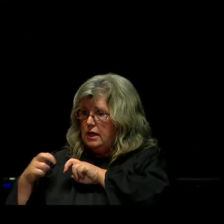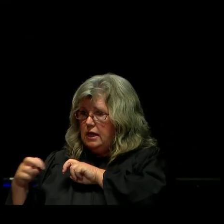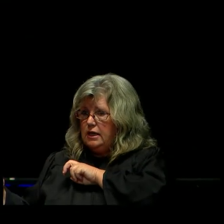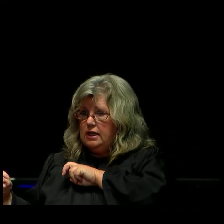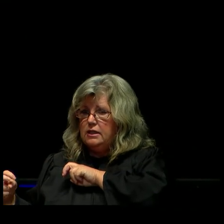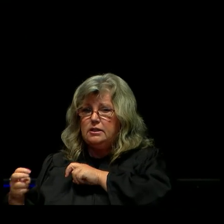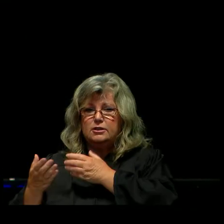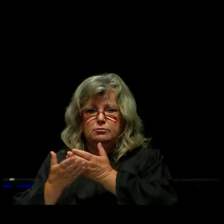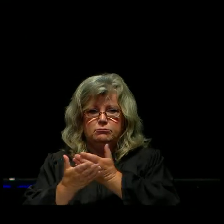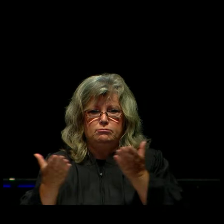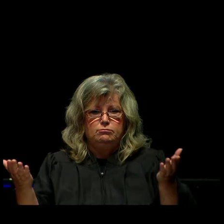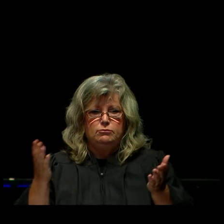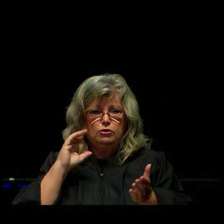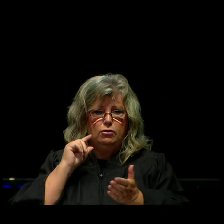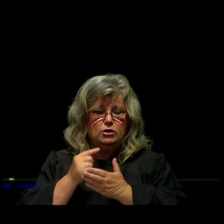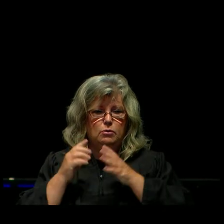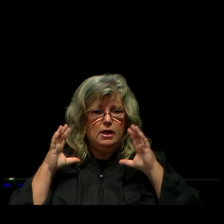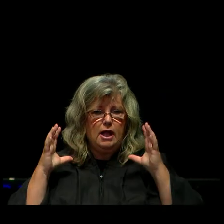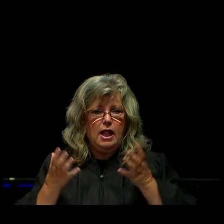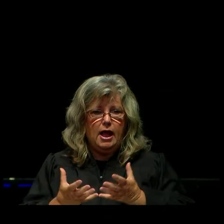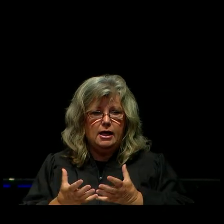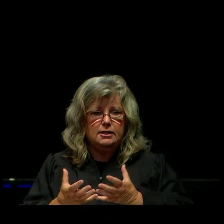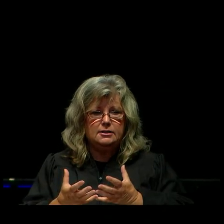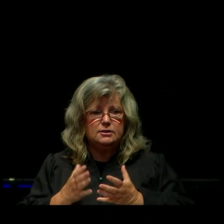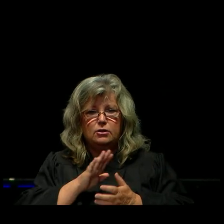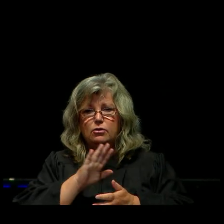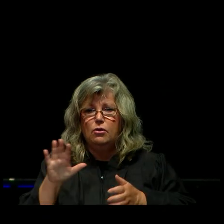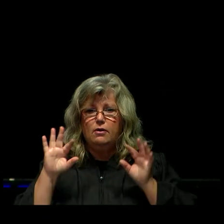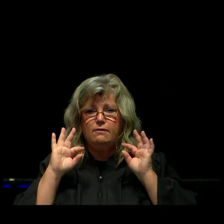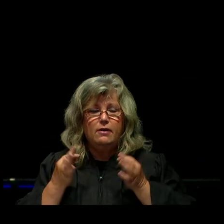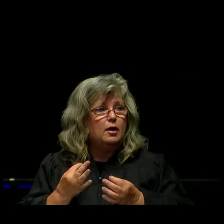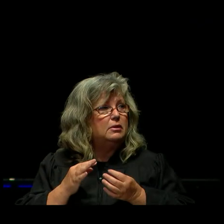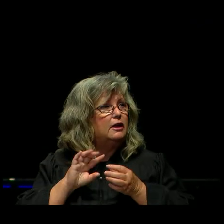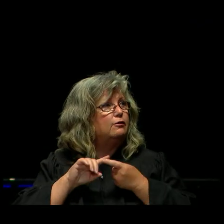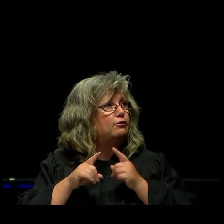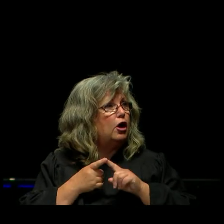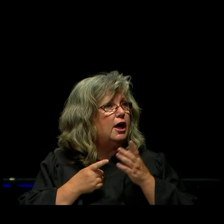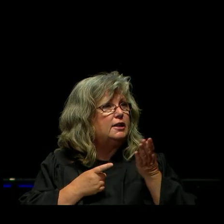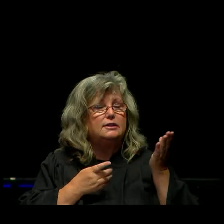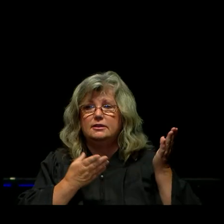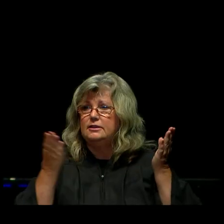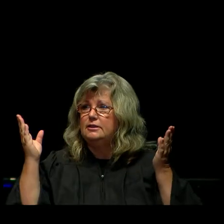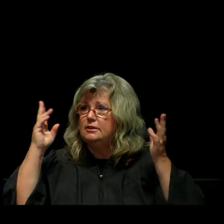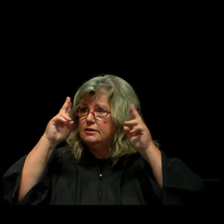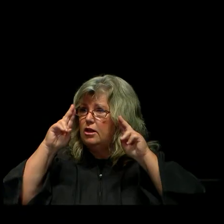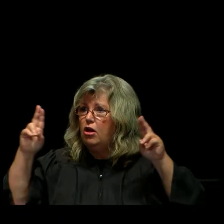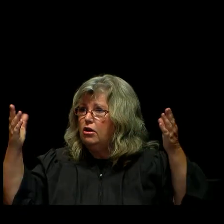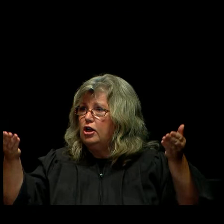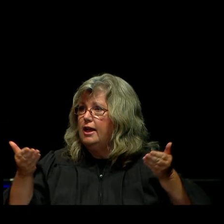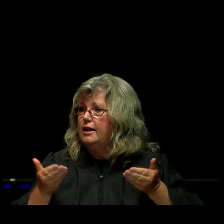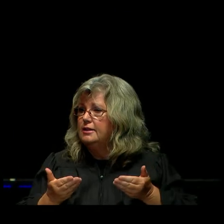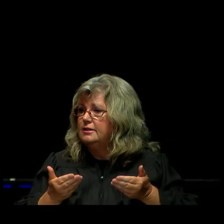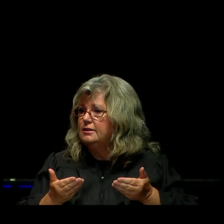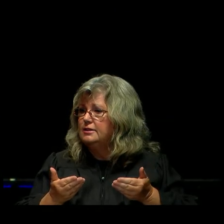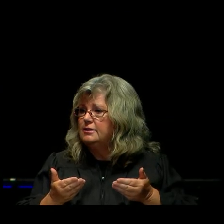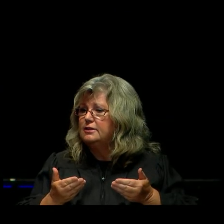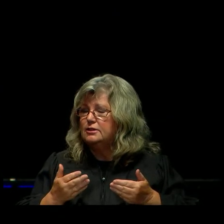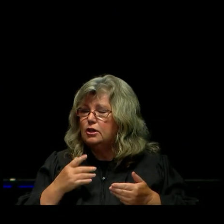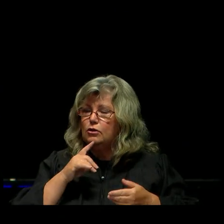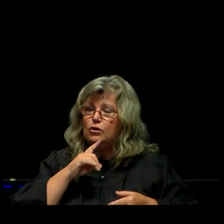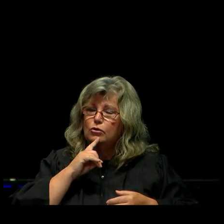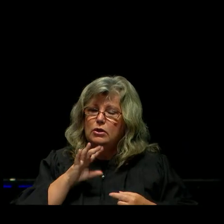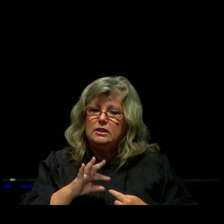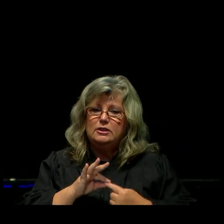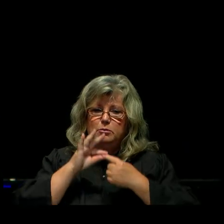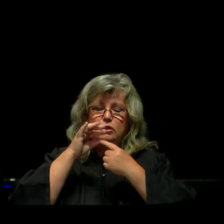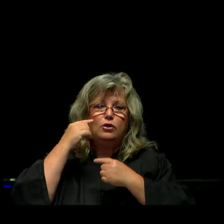members of the graduating class, your families, your friends, and honored guests. So it is really very special